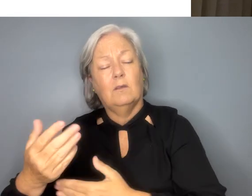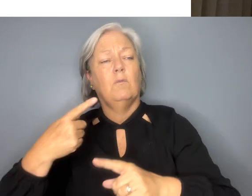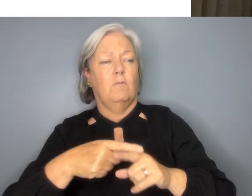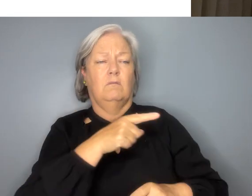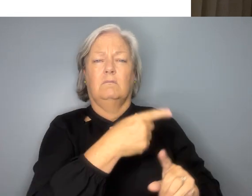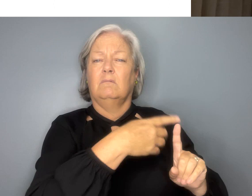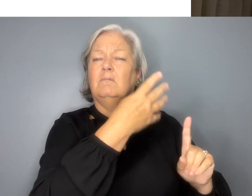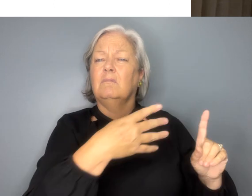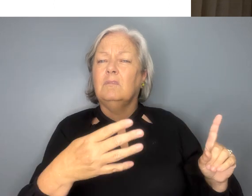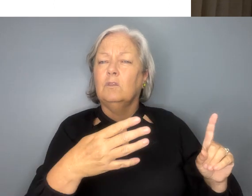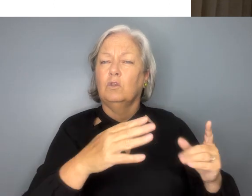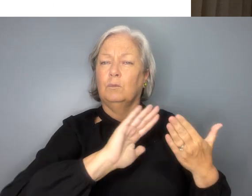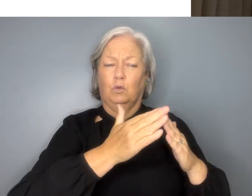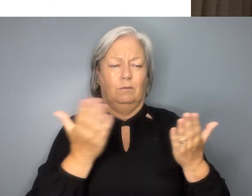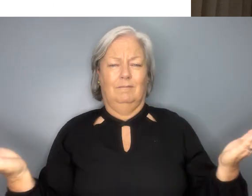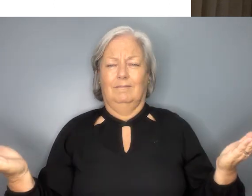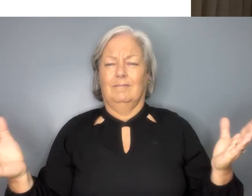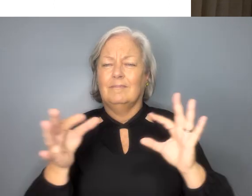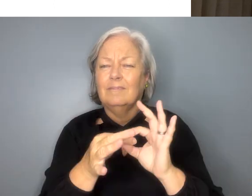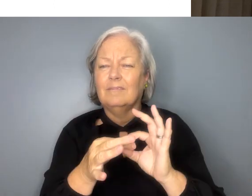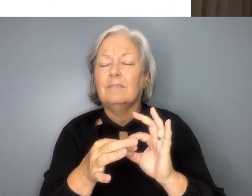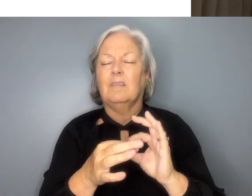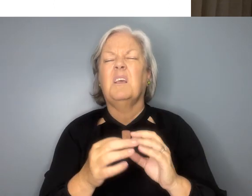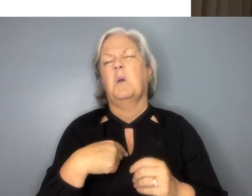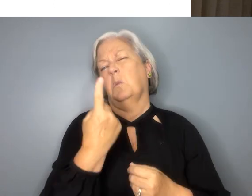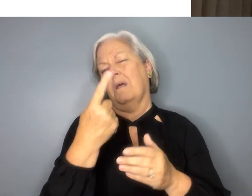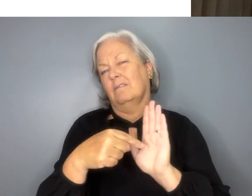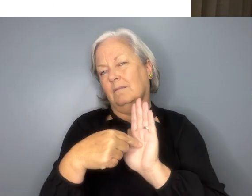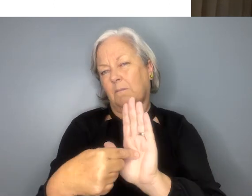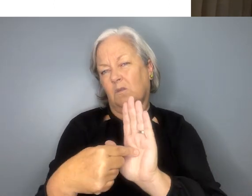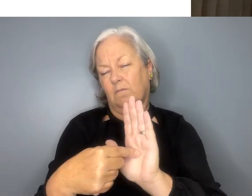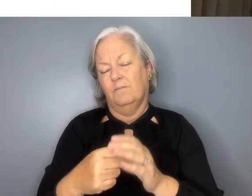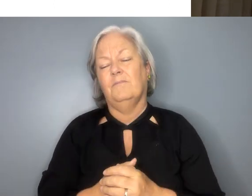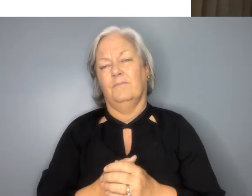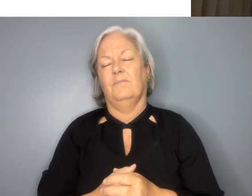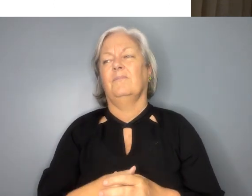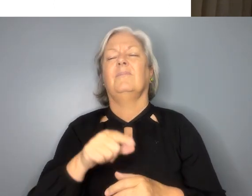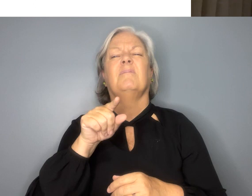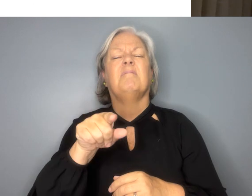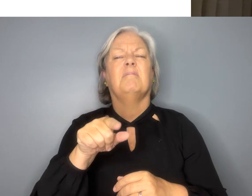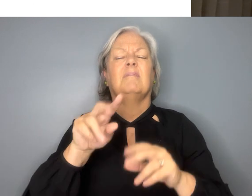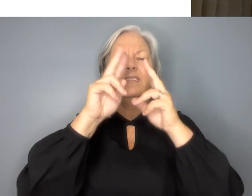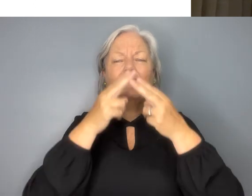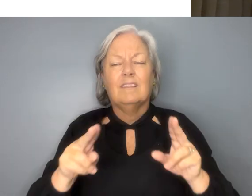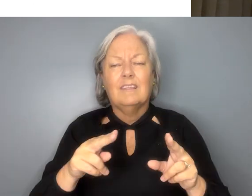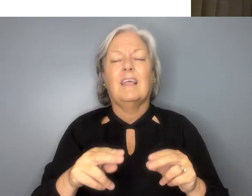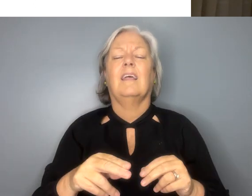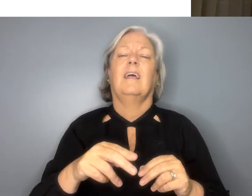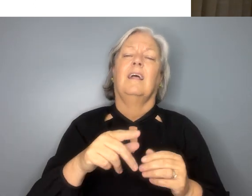and LGBTIQA+ communities. As an example, I note that the International